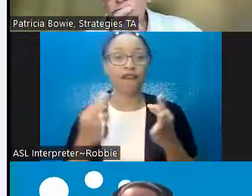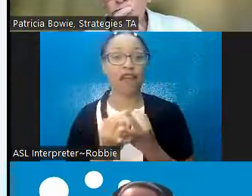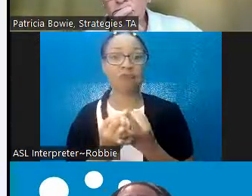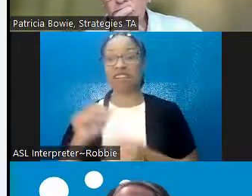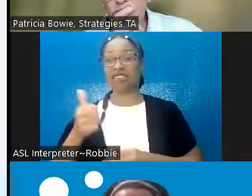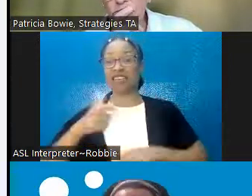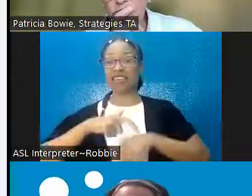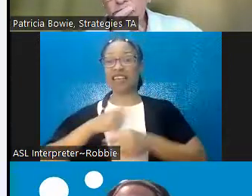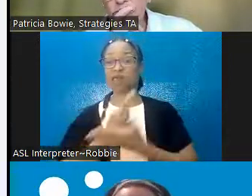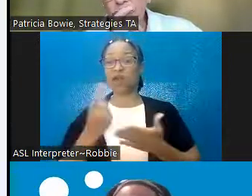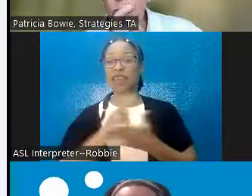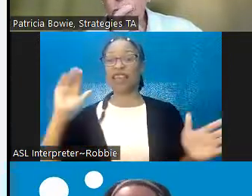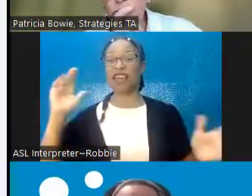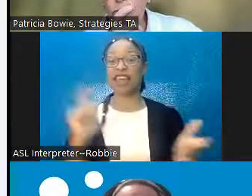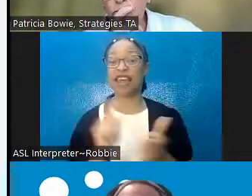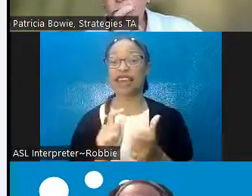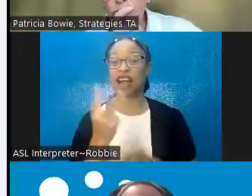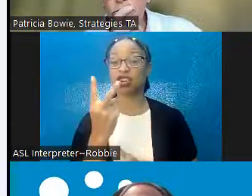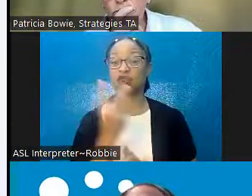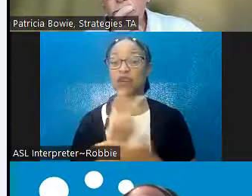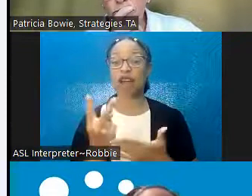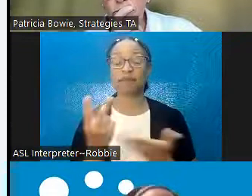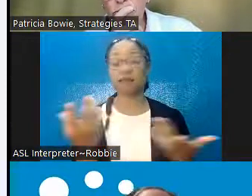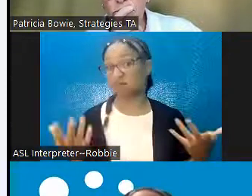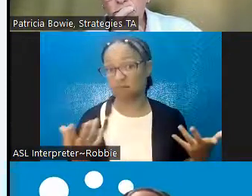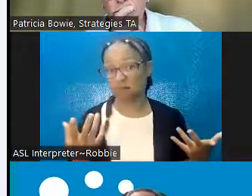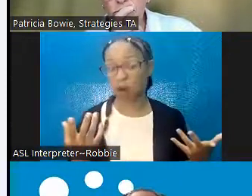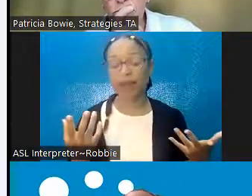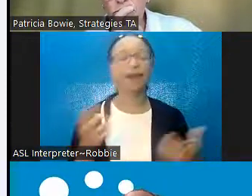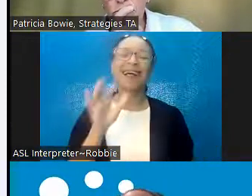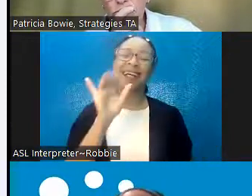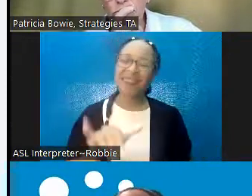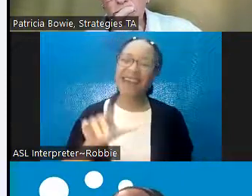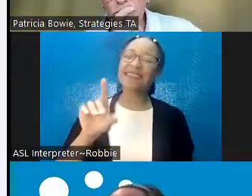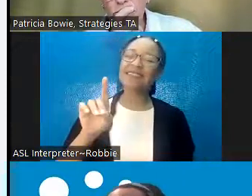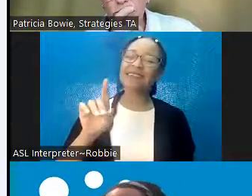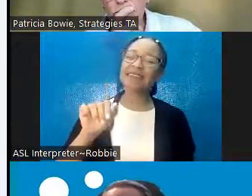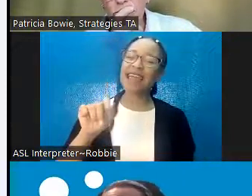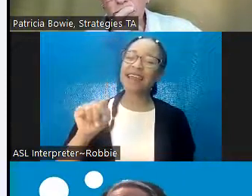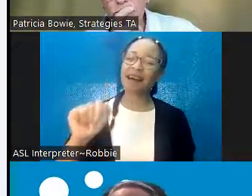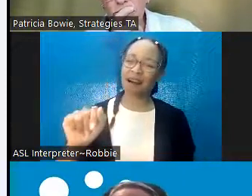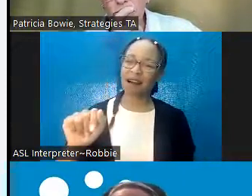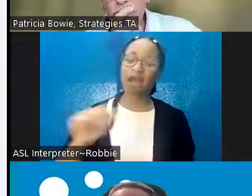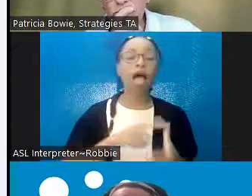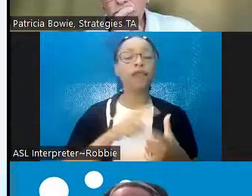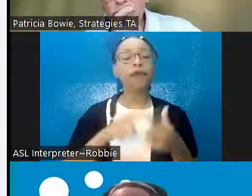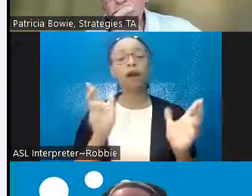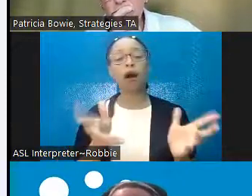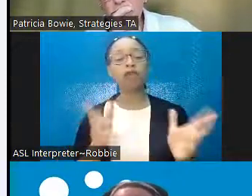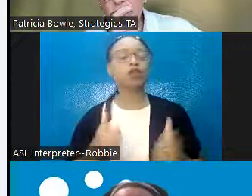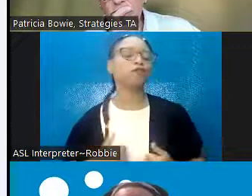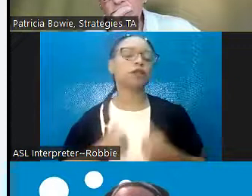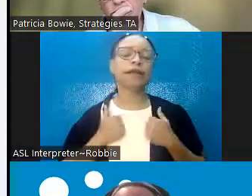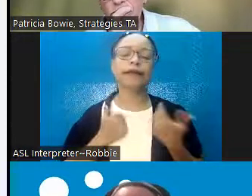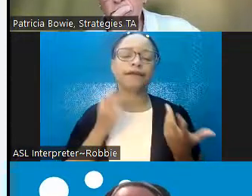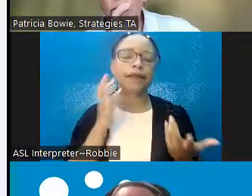a week, what did you do? That's data, right? So using data in varying forms, and then the whole conversation of lived experience,